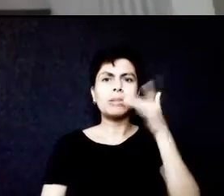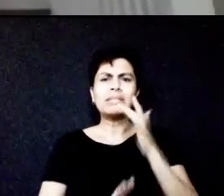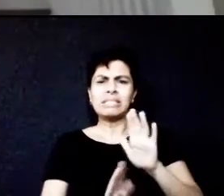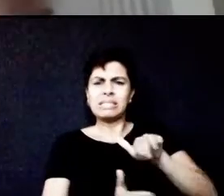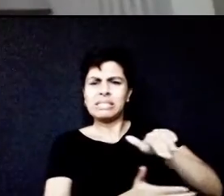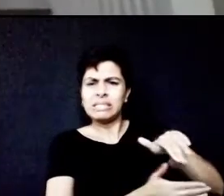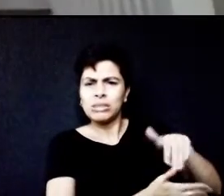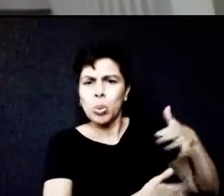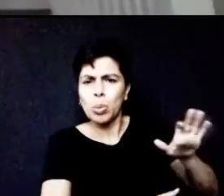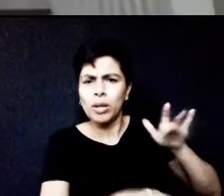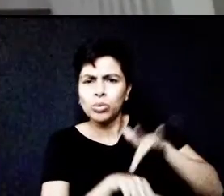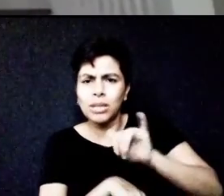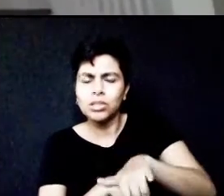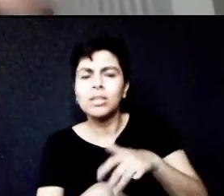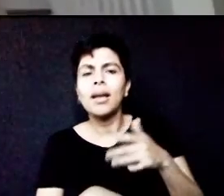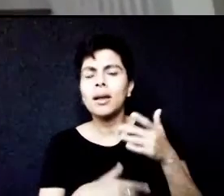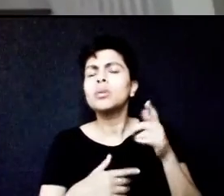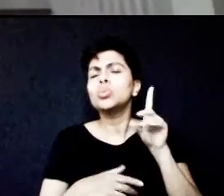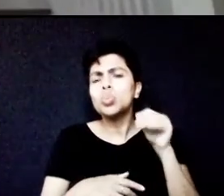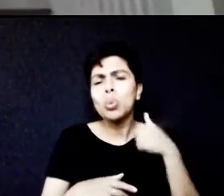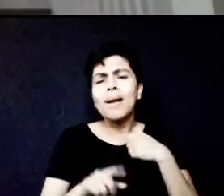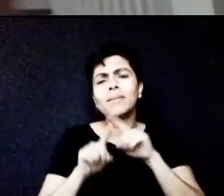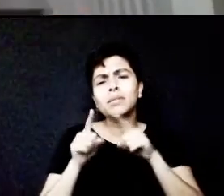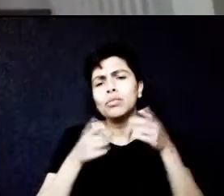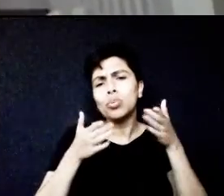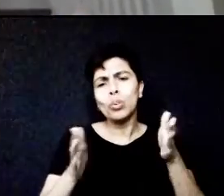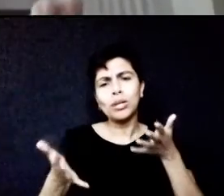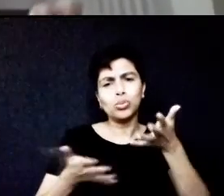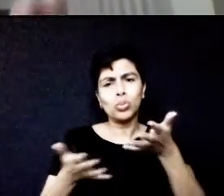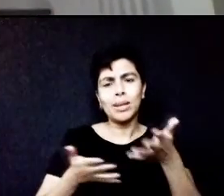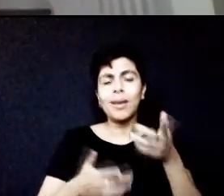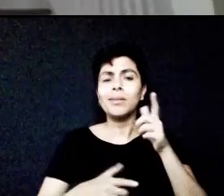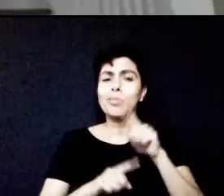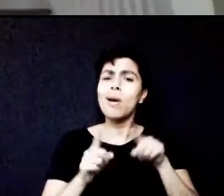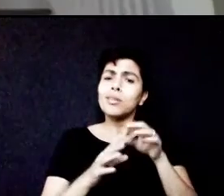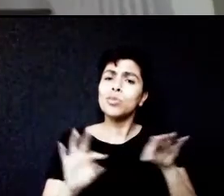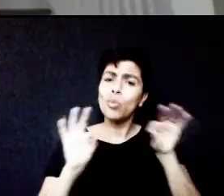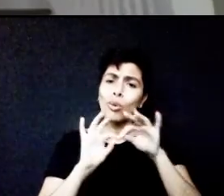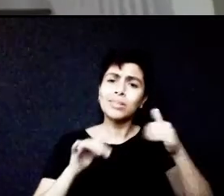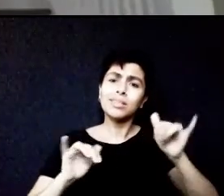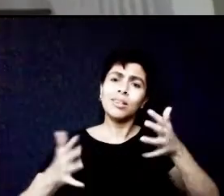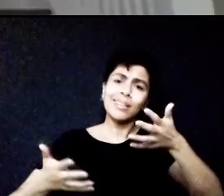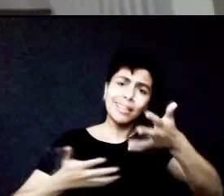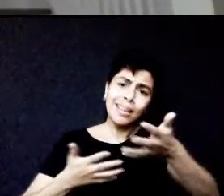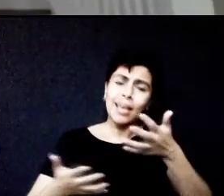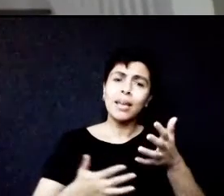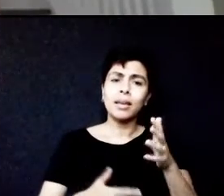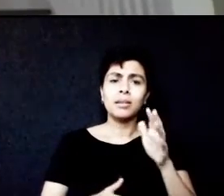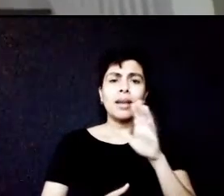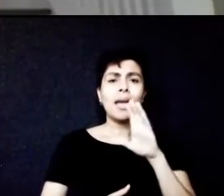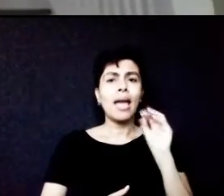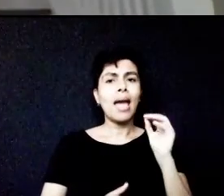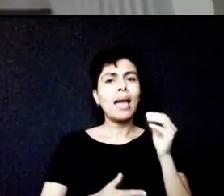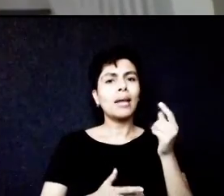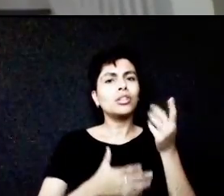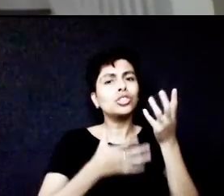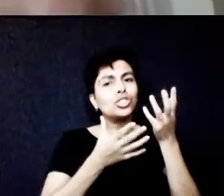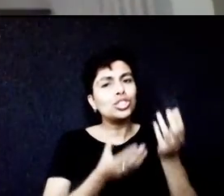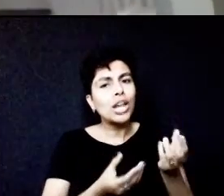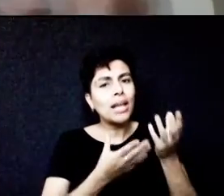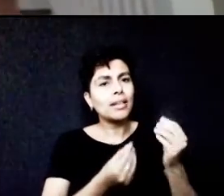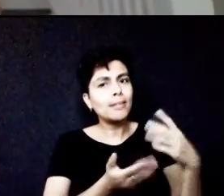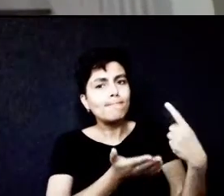this, here's a different way to engage. But it is still important that your child is engaging in it, and then just kind of gently talk